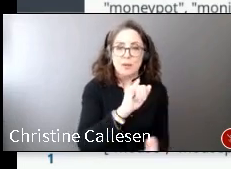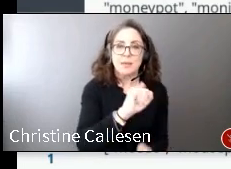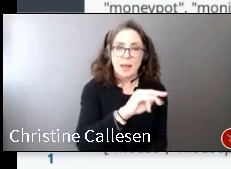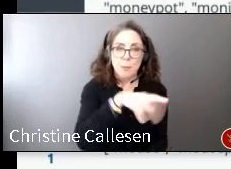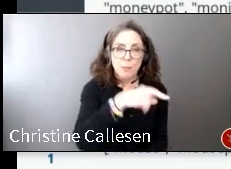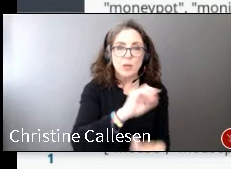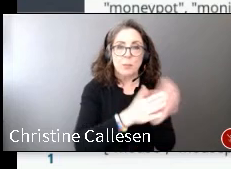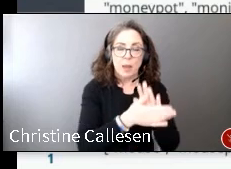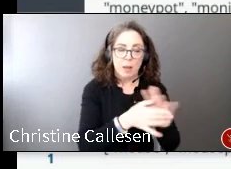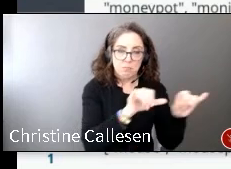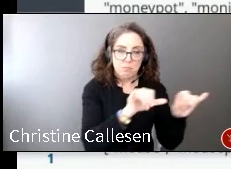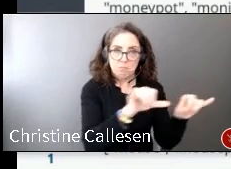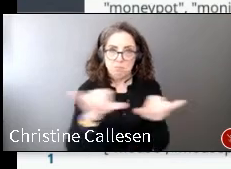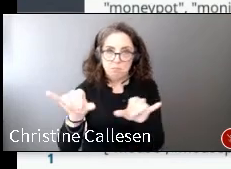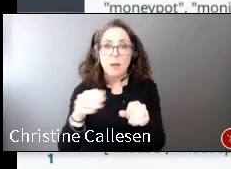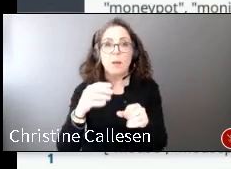do